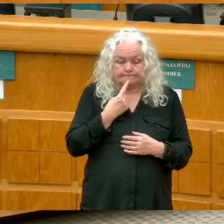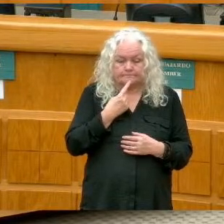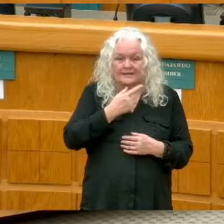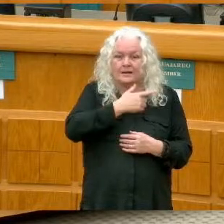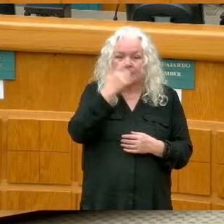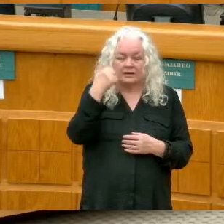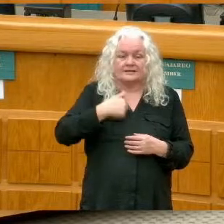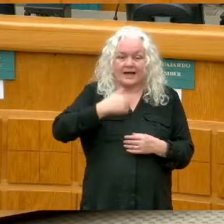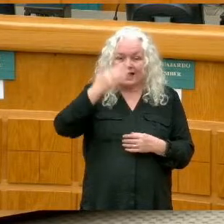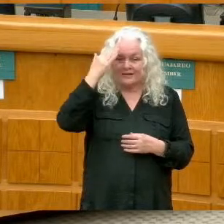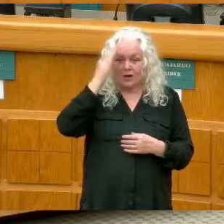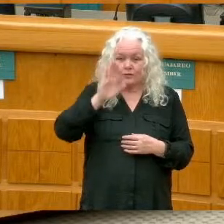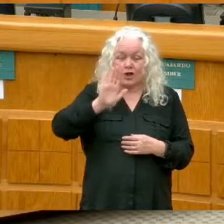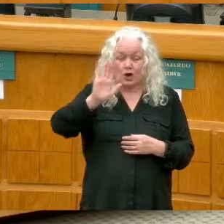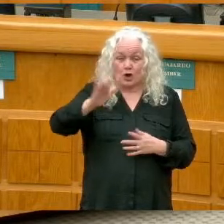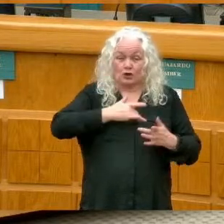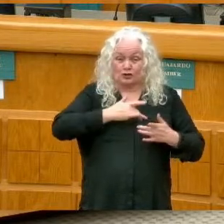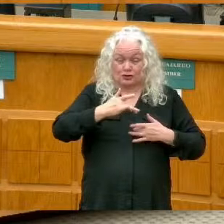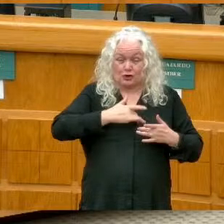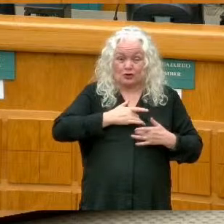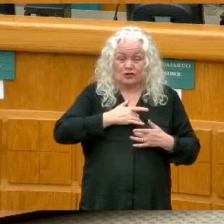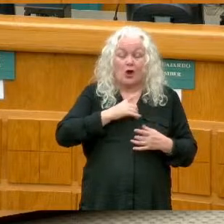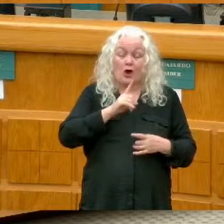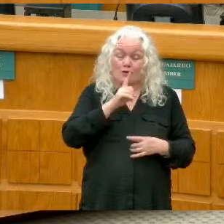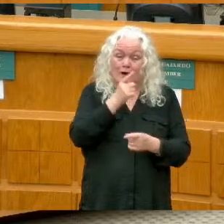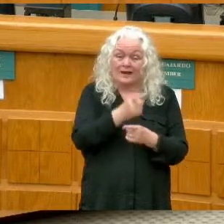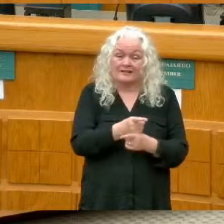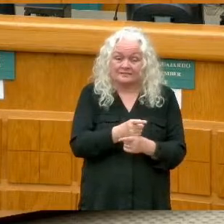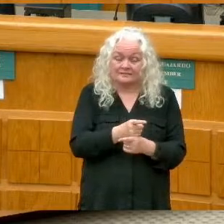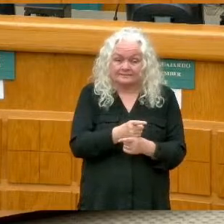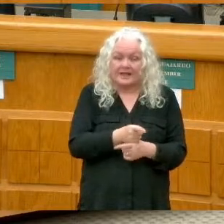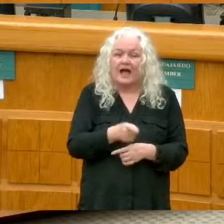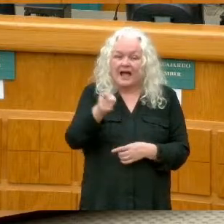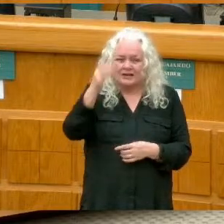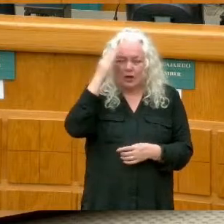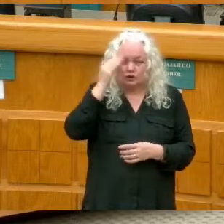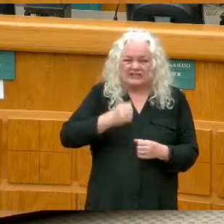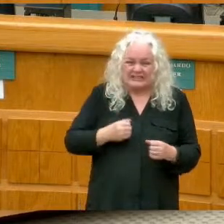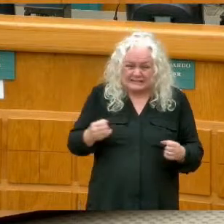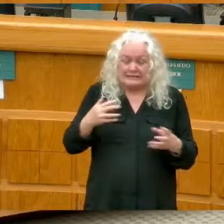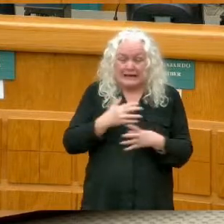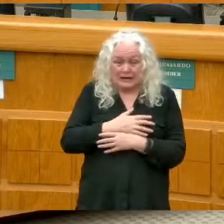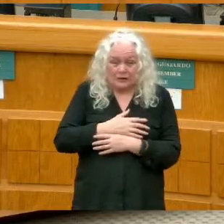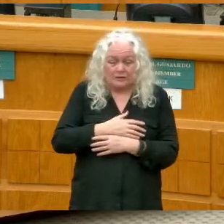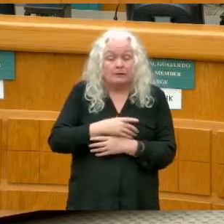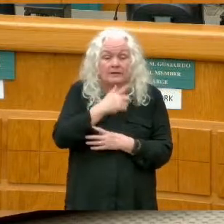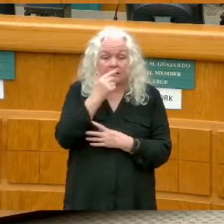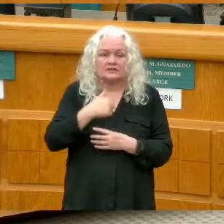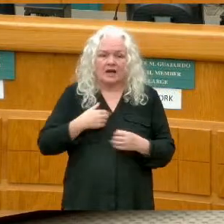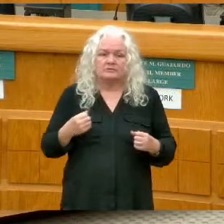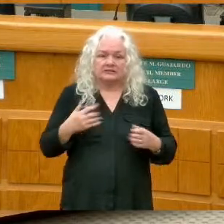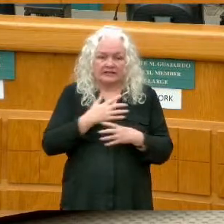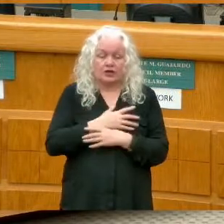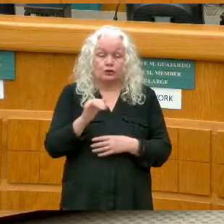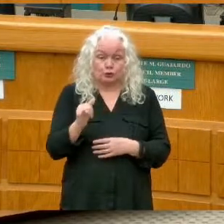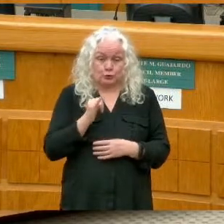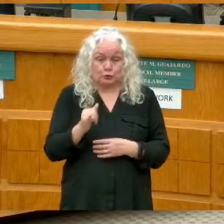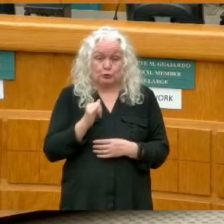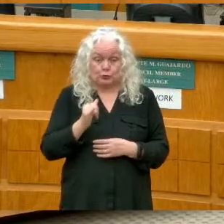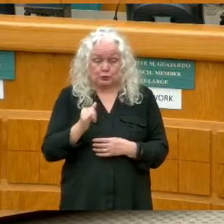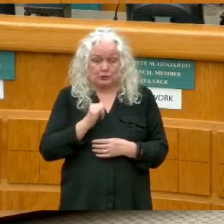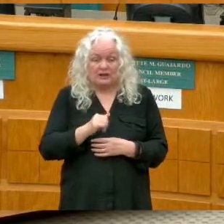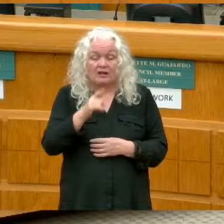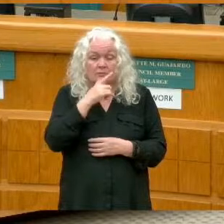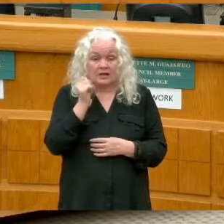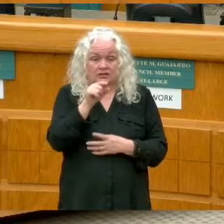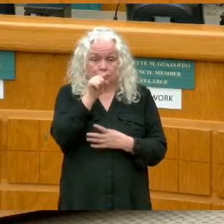Because I know that her worries are valid. I know she must be scared because I'm scared.